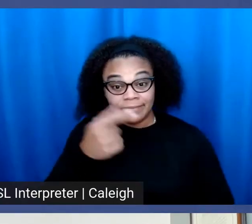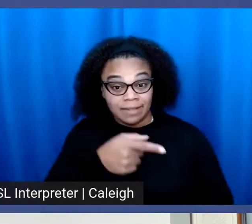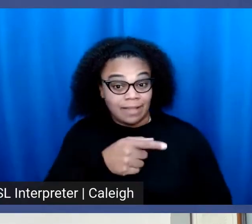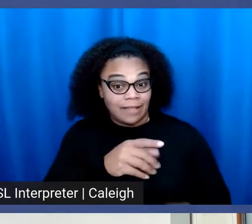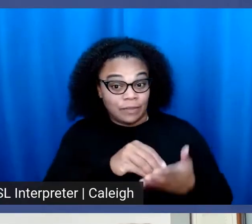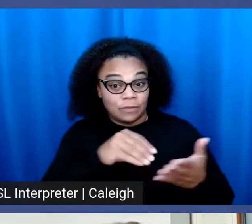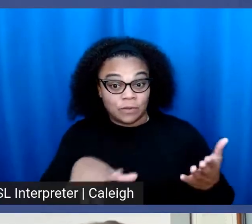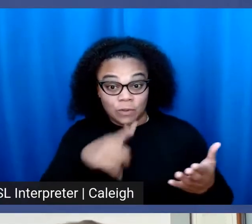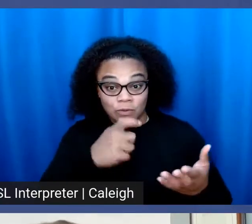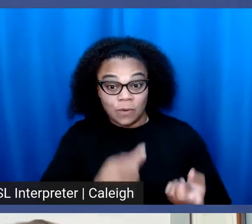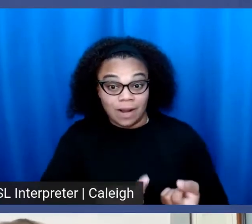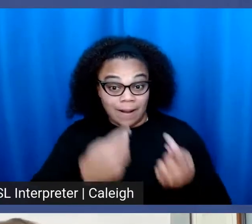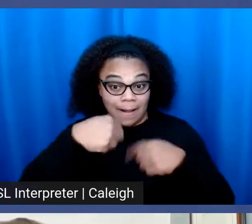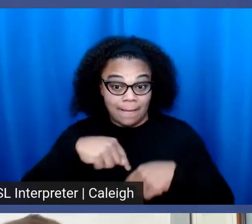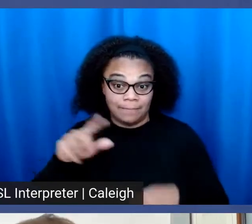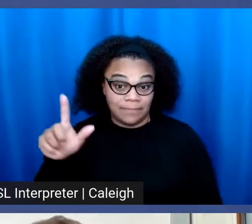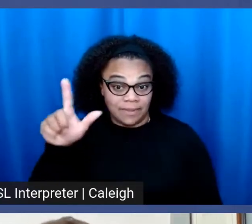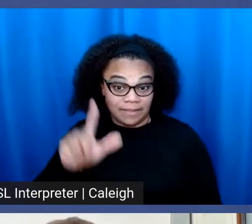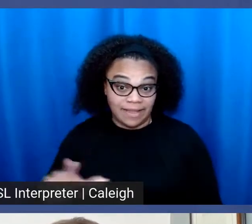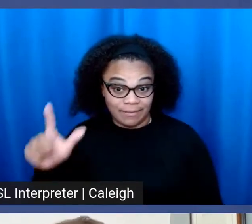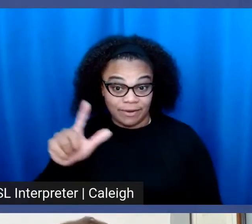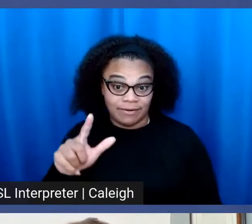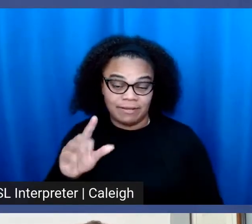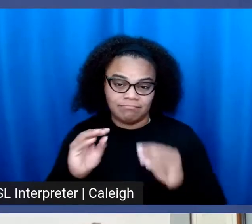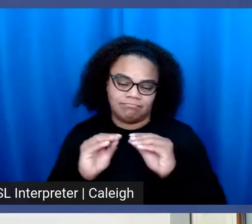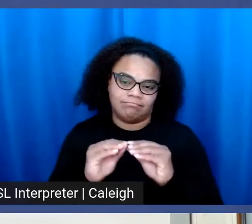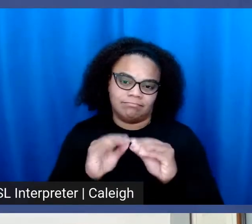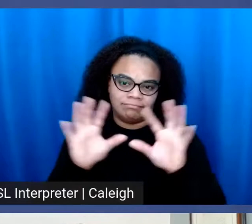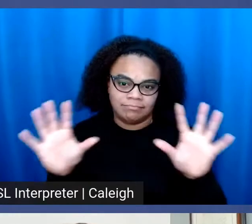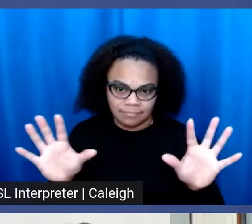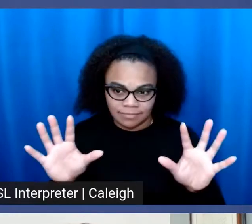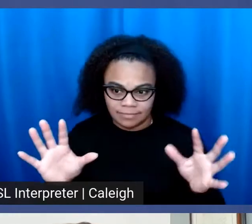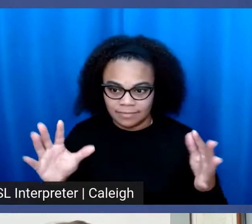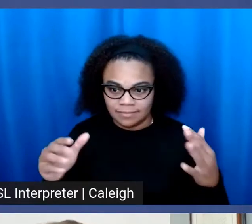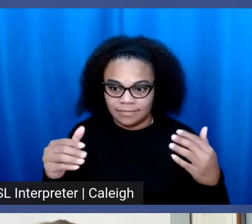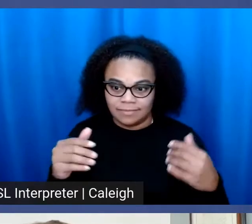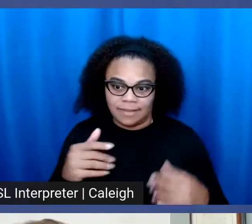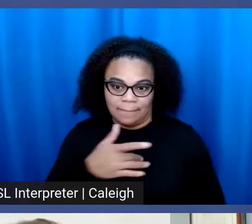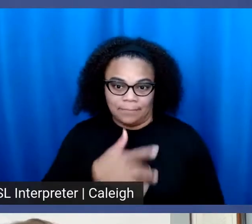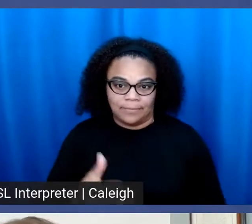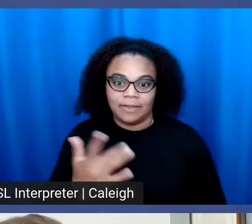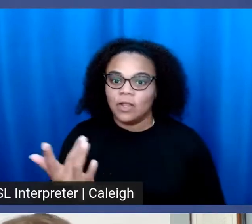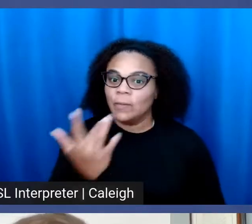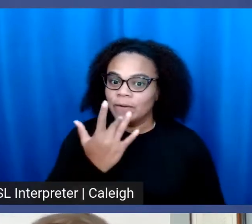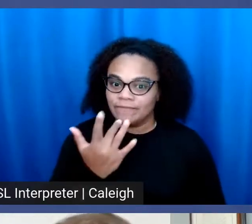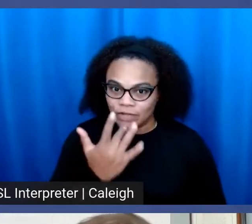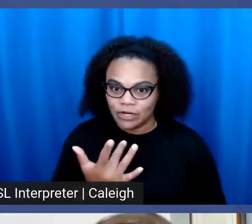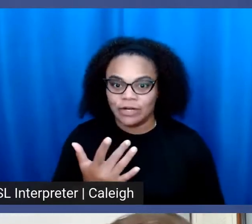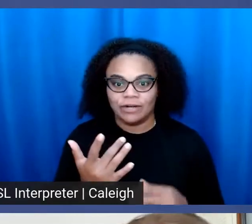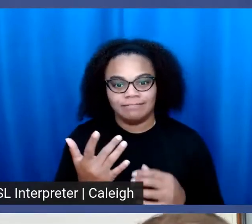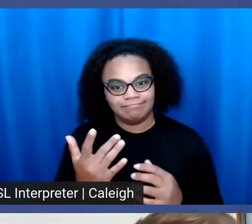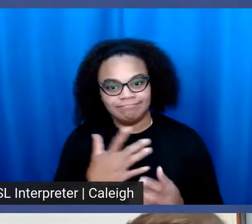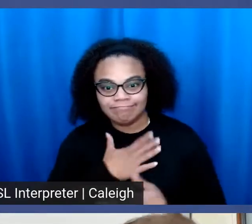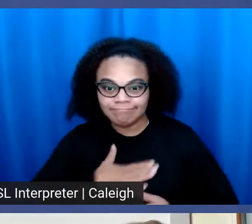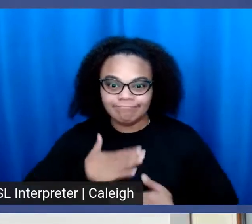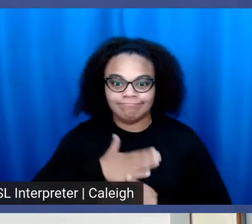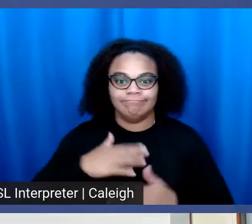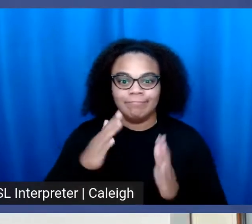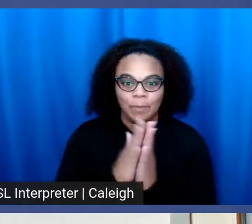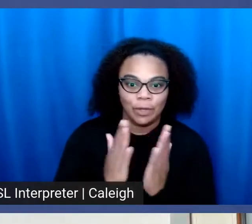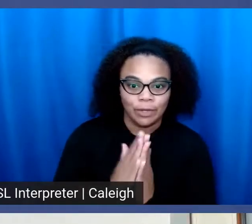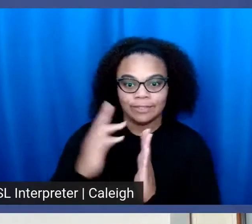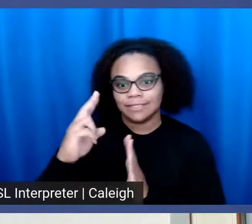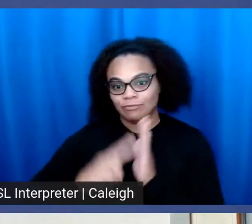library obviously has a very favorable disposition toward books and readings. There is a much